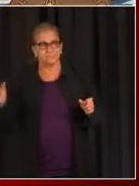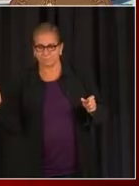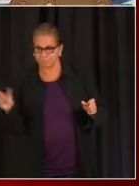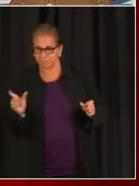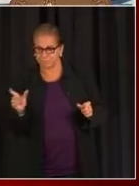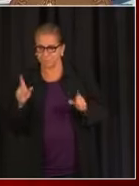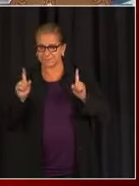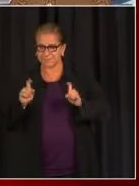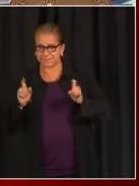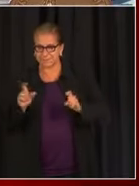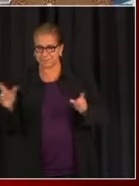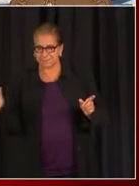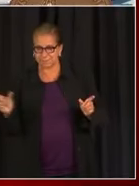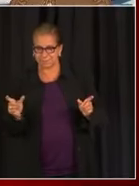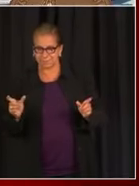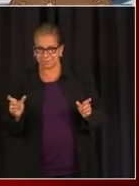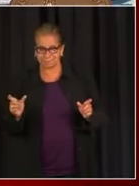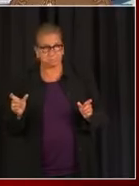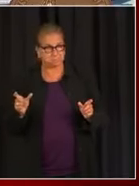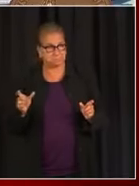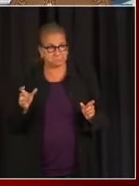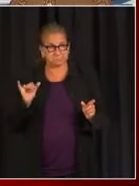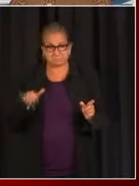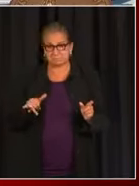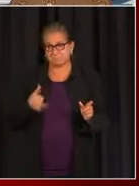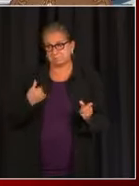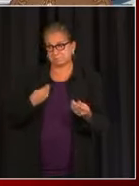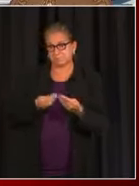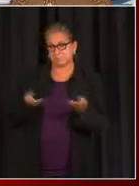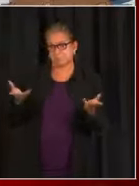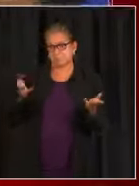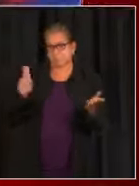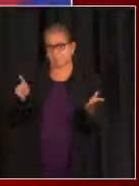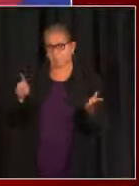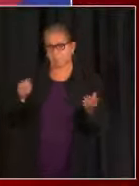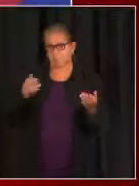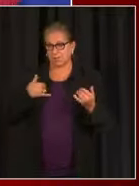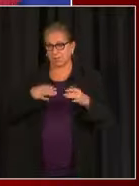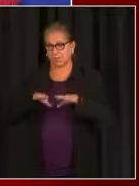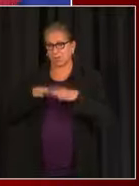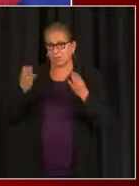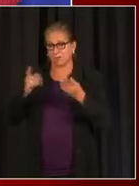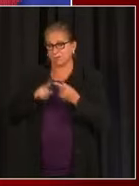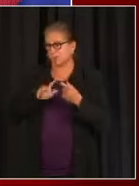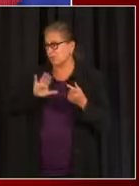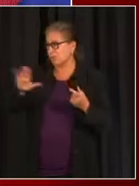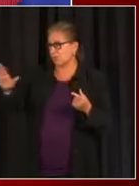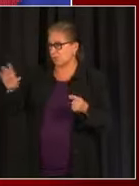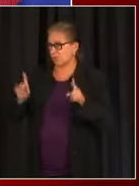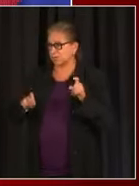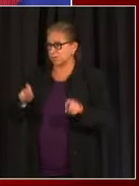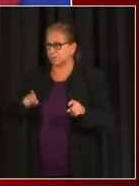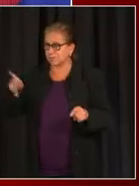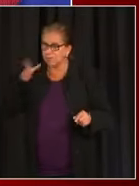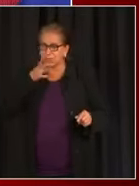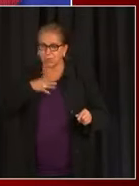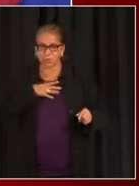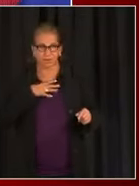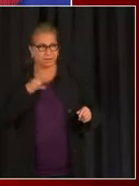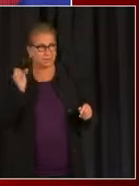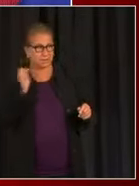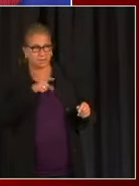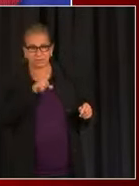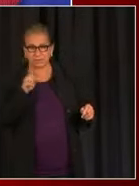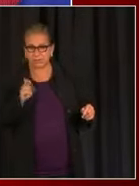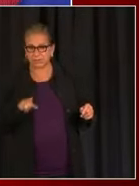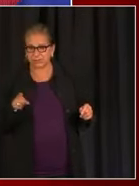So with that, I think we're done with our update, and we will take some questions. Yes, ma'am. Bowser, how will this impact indoor